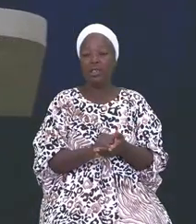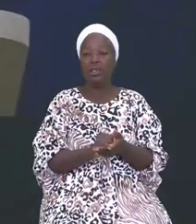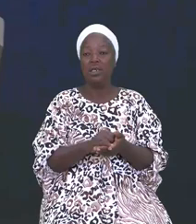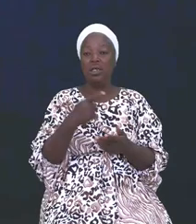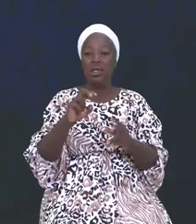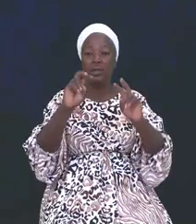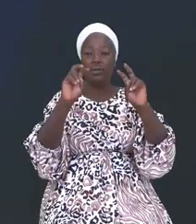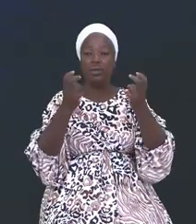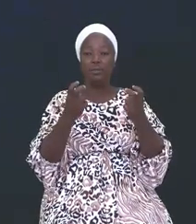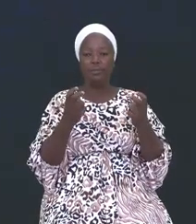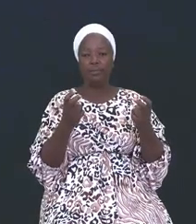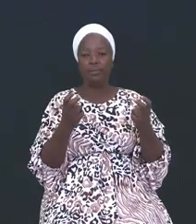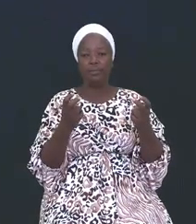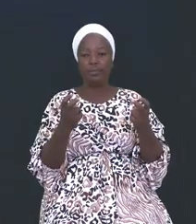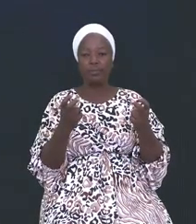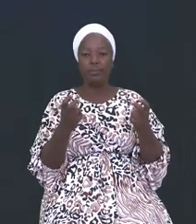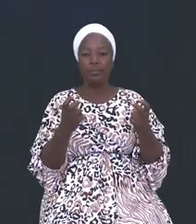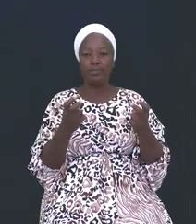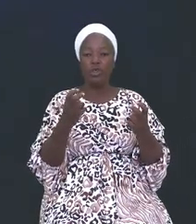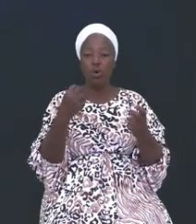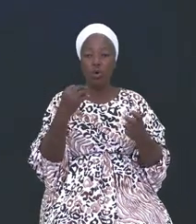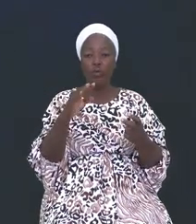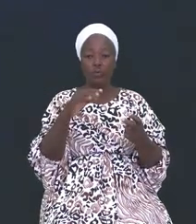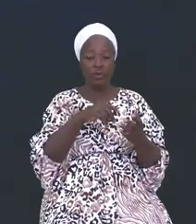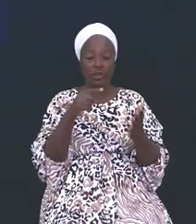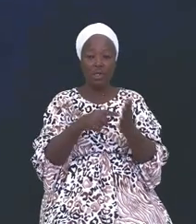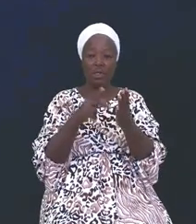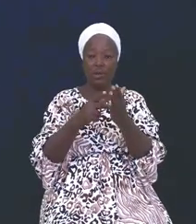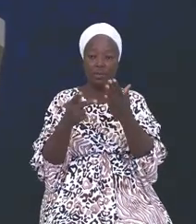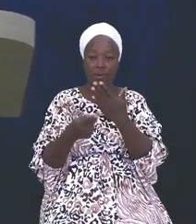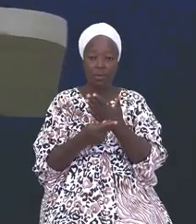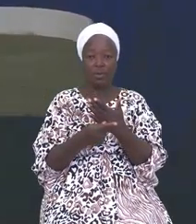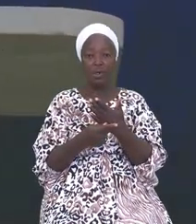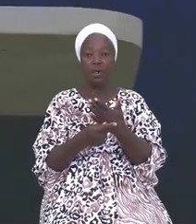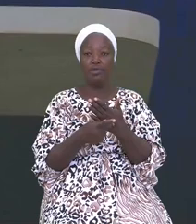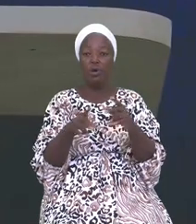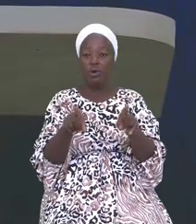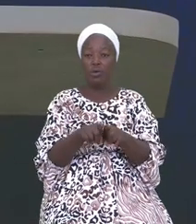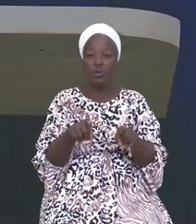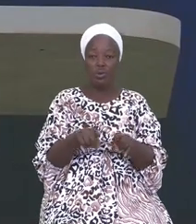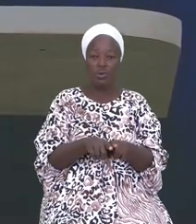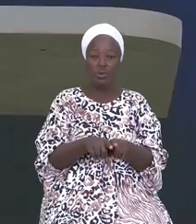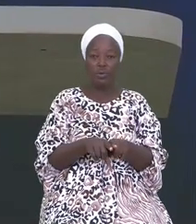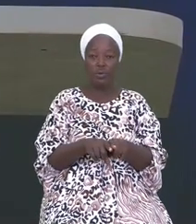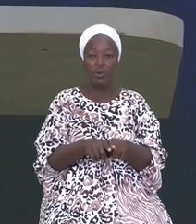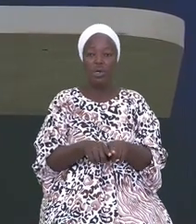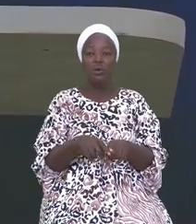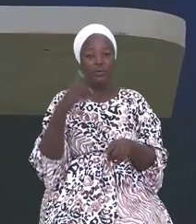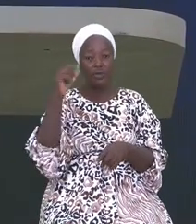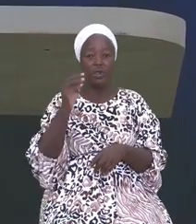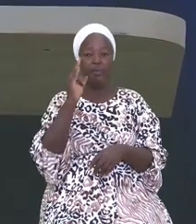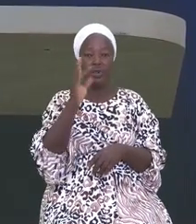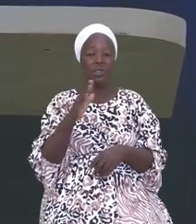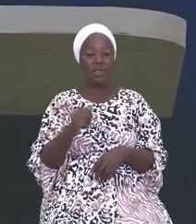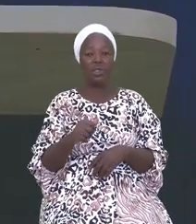theme of the crusade, as well as the theme of the ministers'